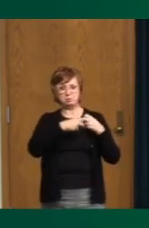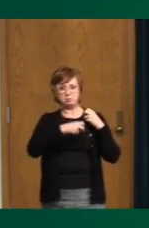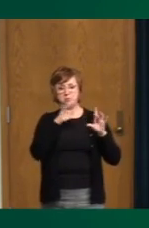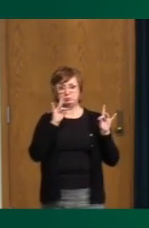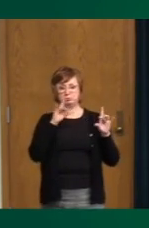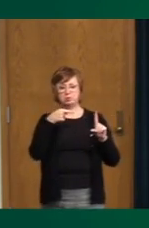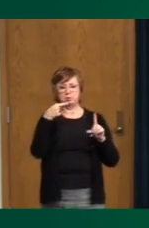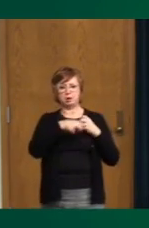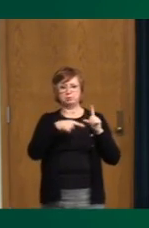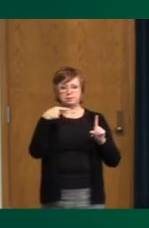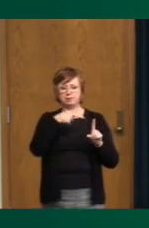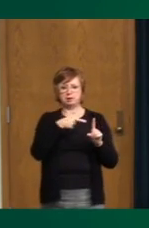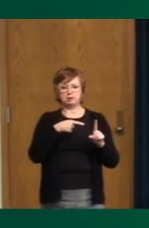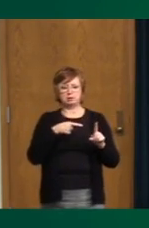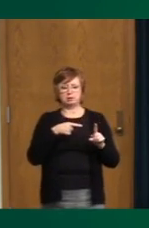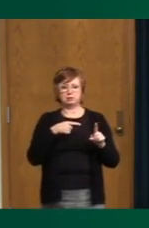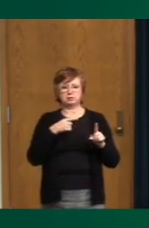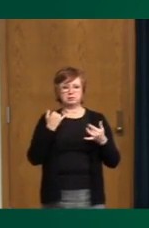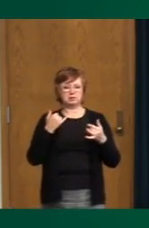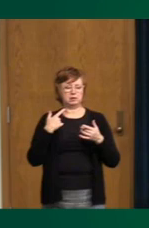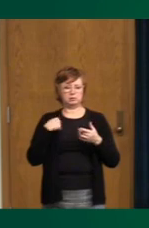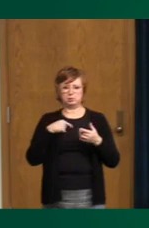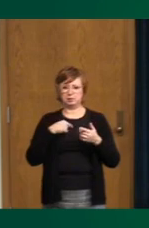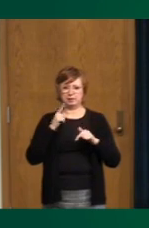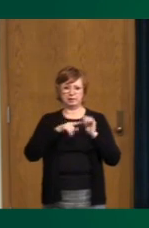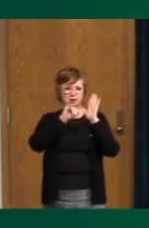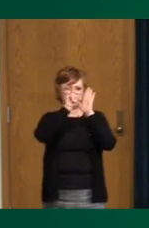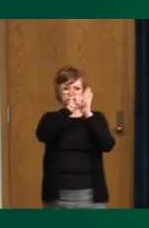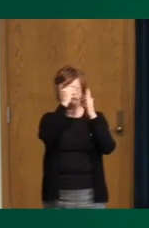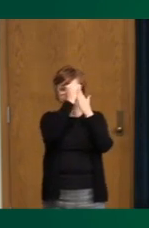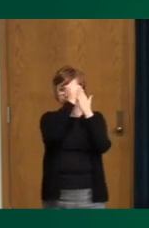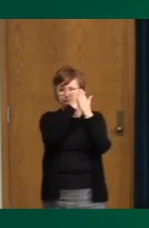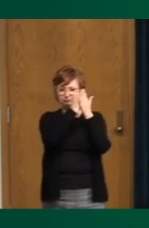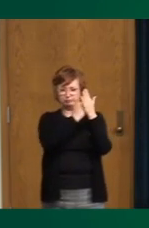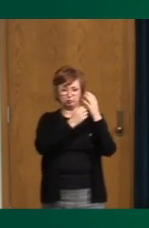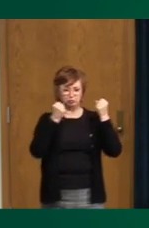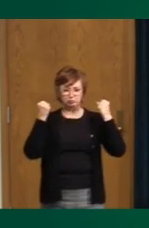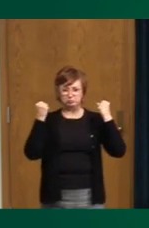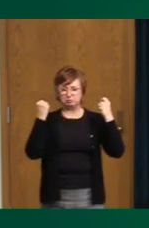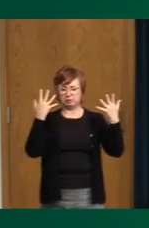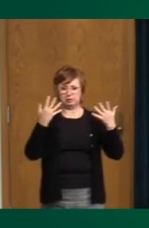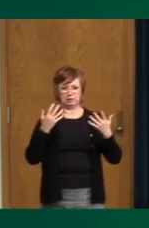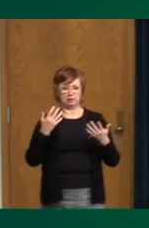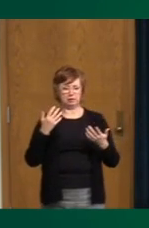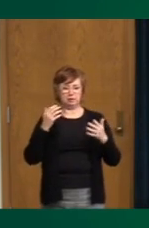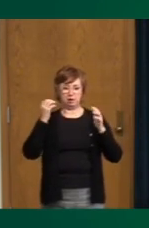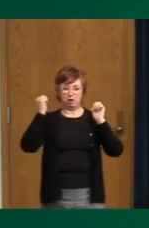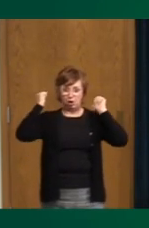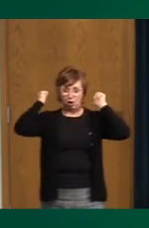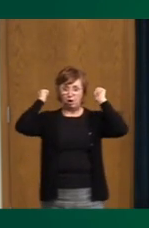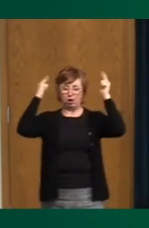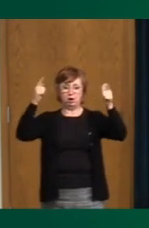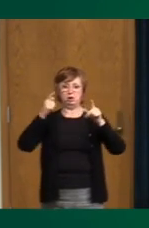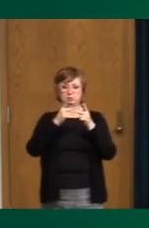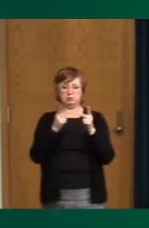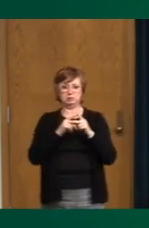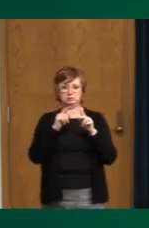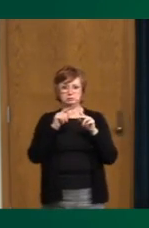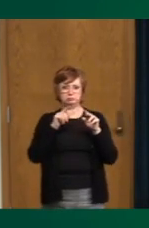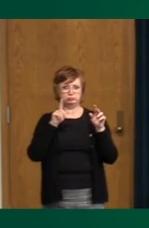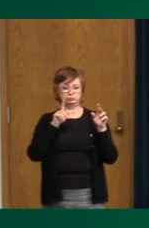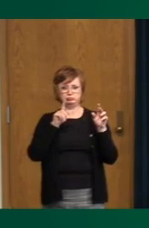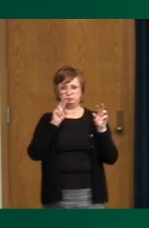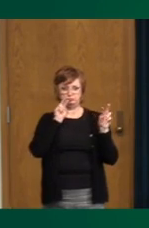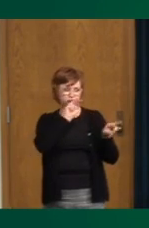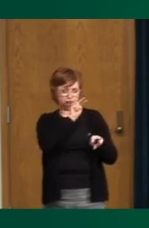hour, just self-monitor yourself more closely. Or if you went, that's all stopped because there's no point now. Every location you should consider to